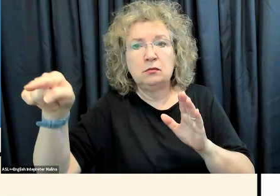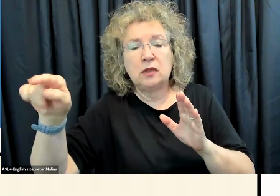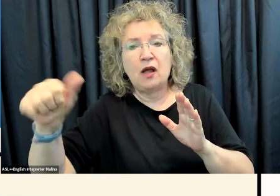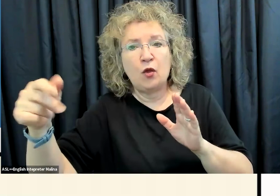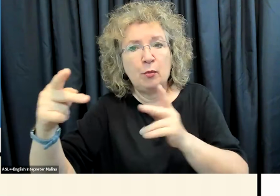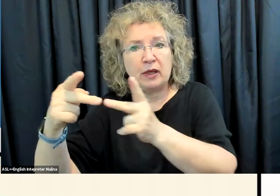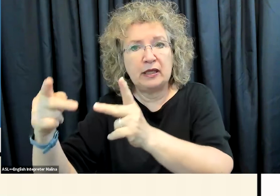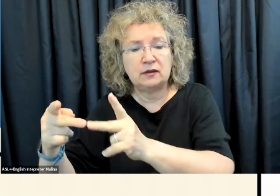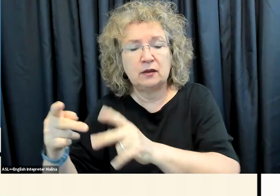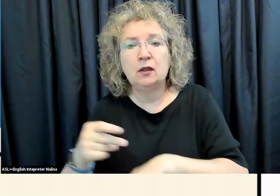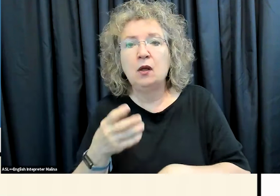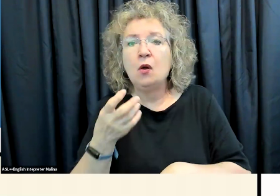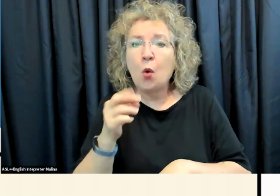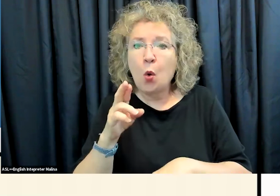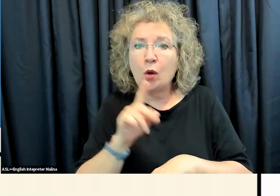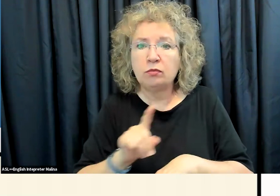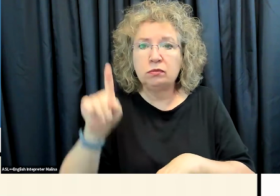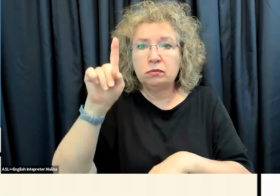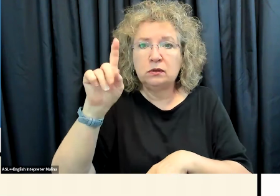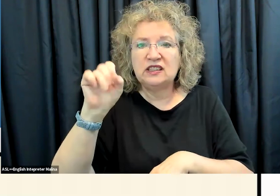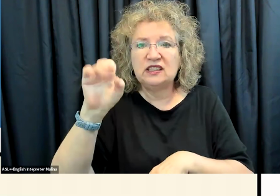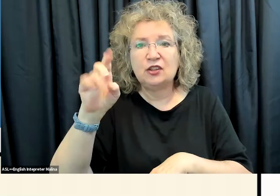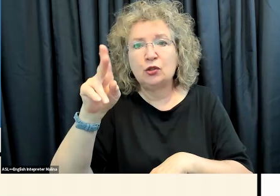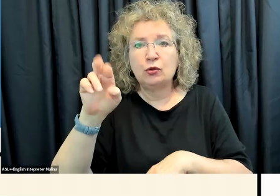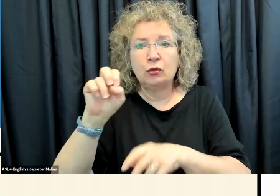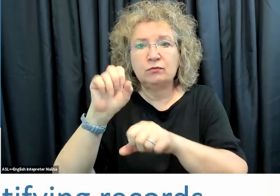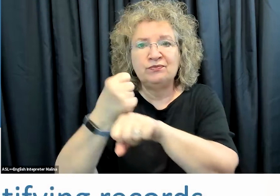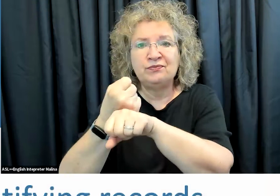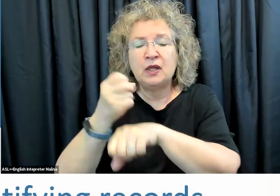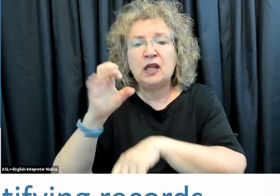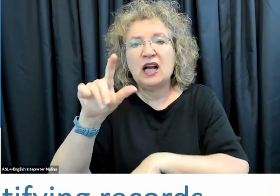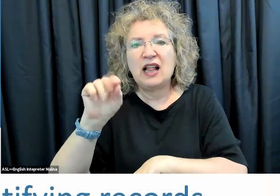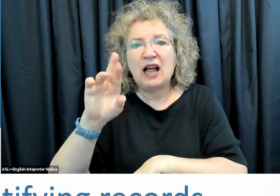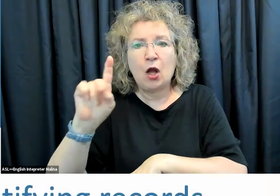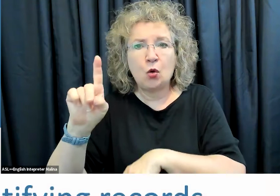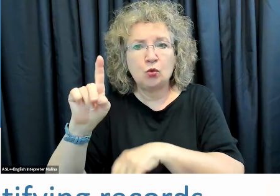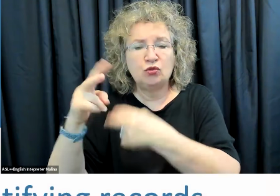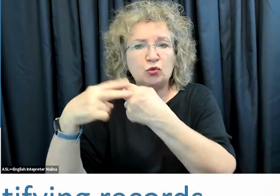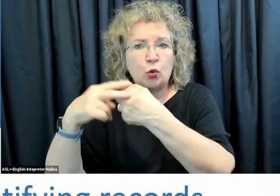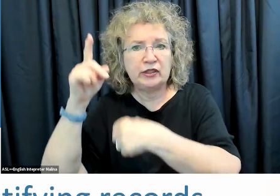in secure cloud storage. Next slide, please.